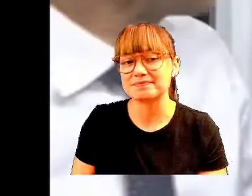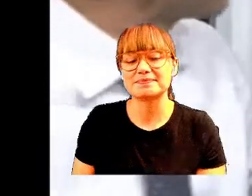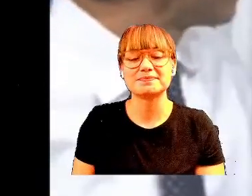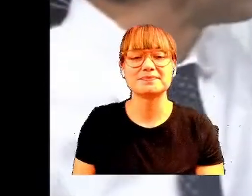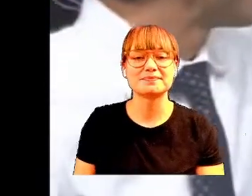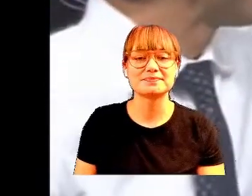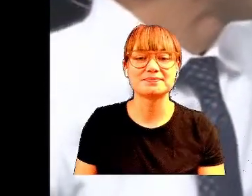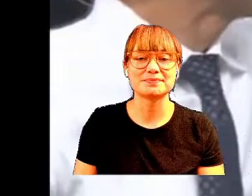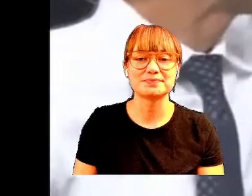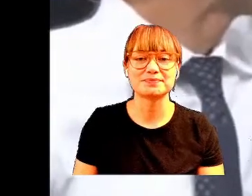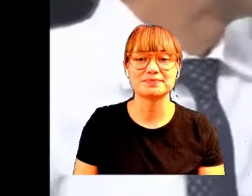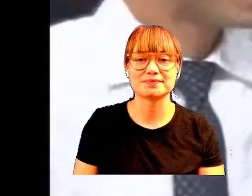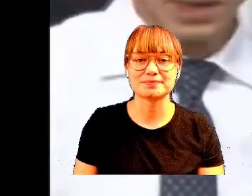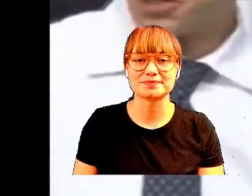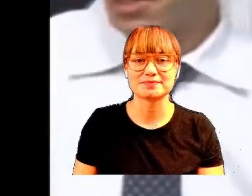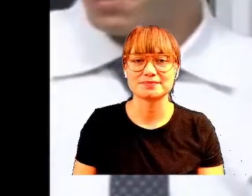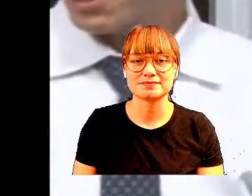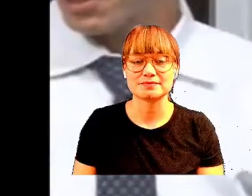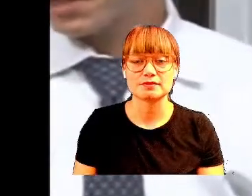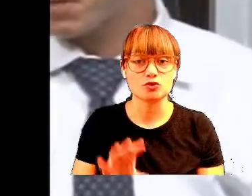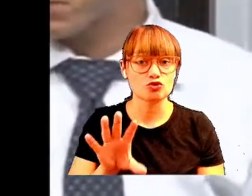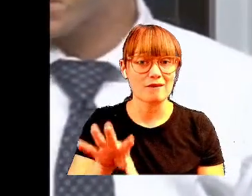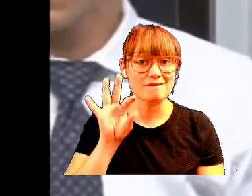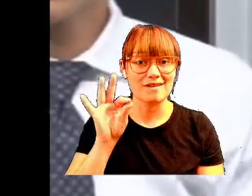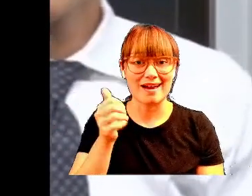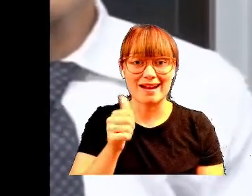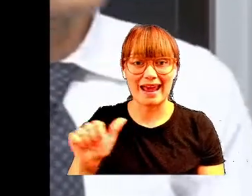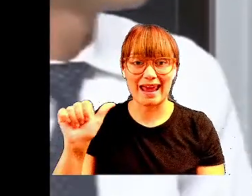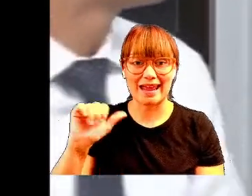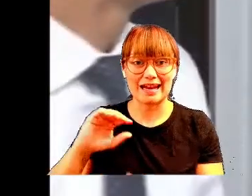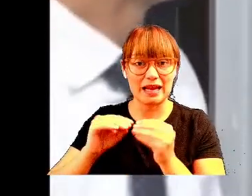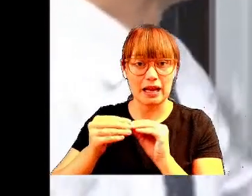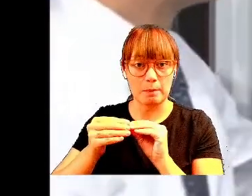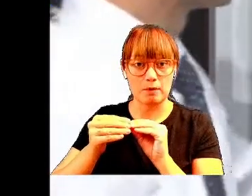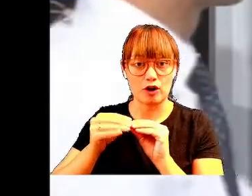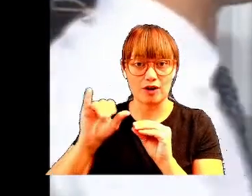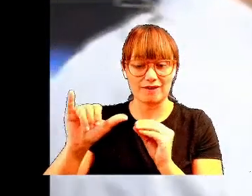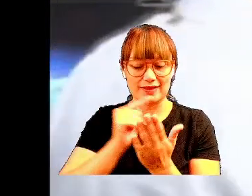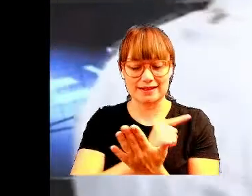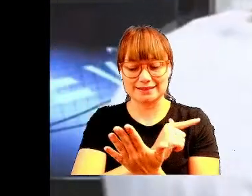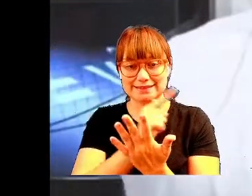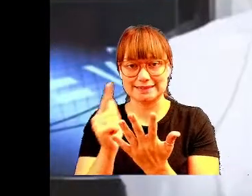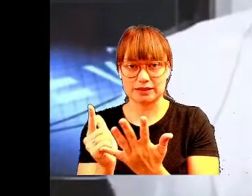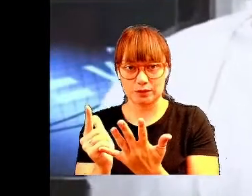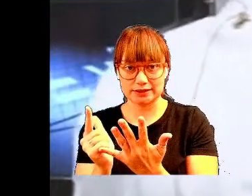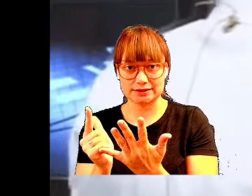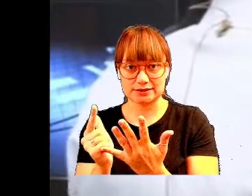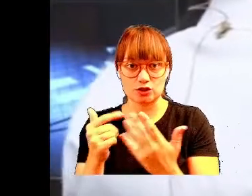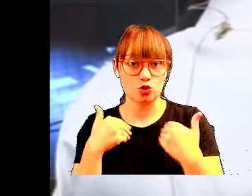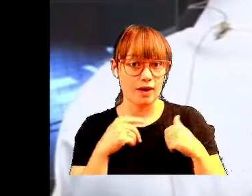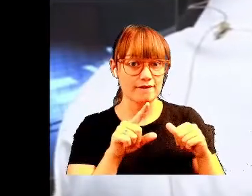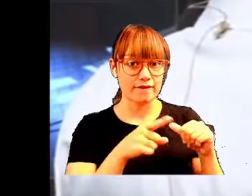In order to find any term in a geometric sequence, you take your first term,